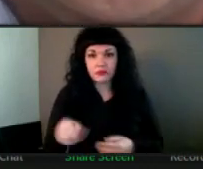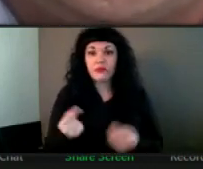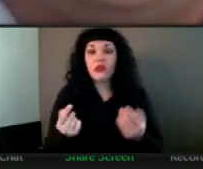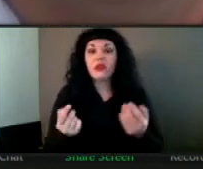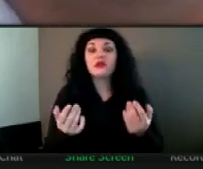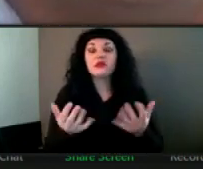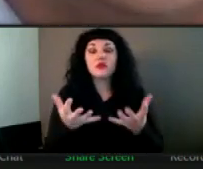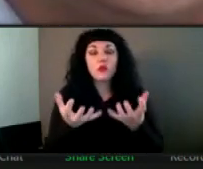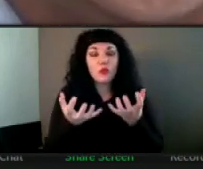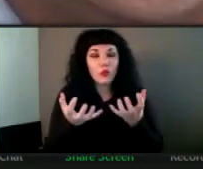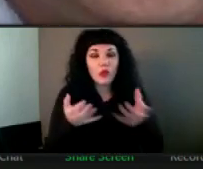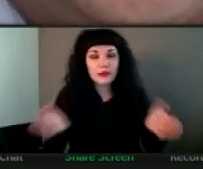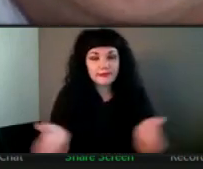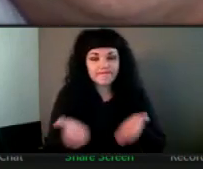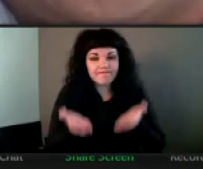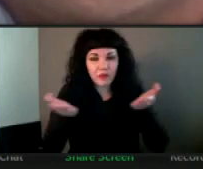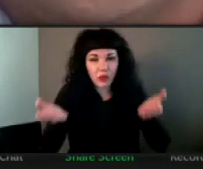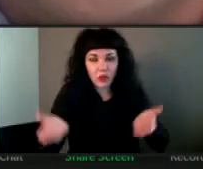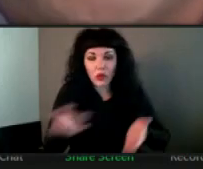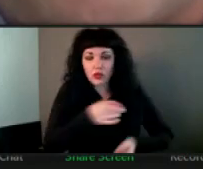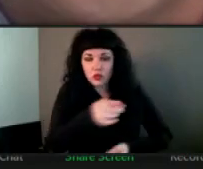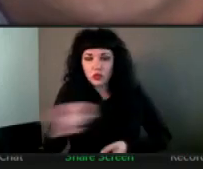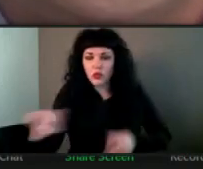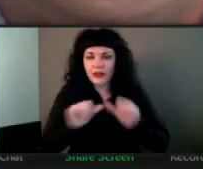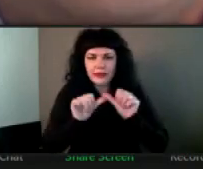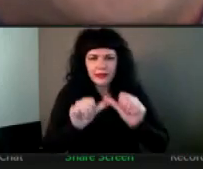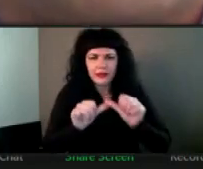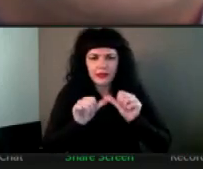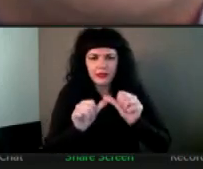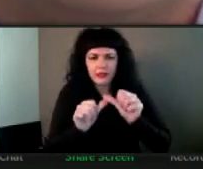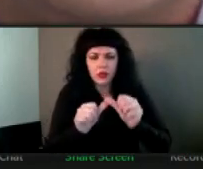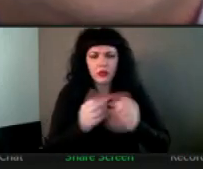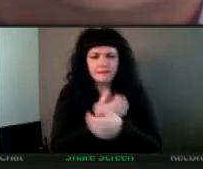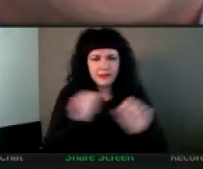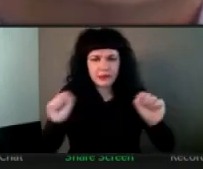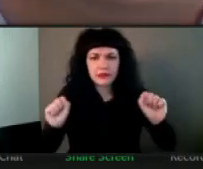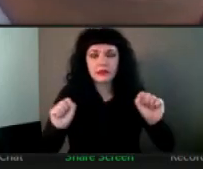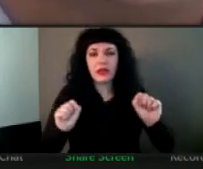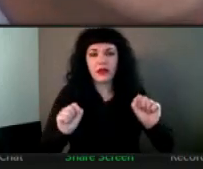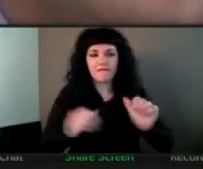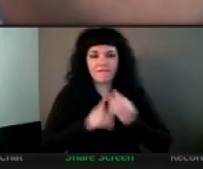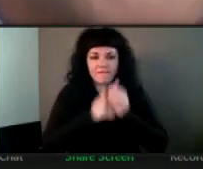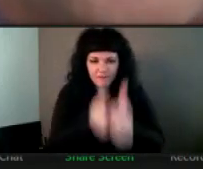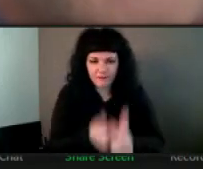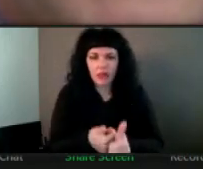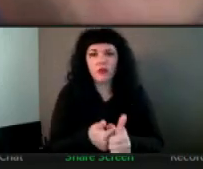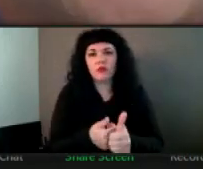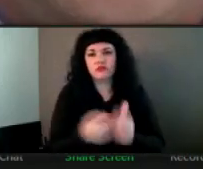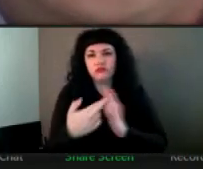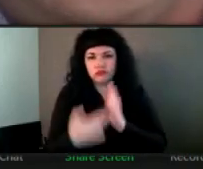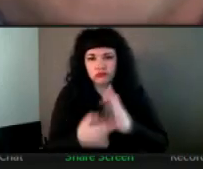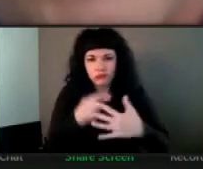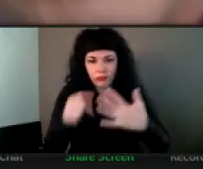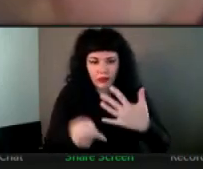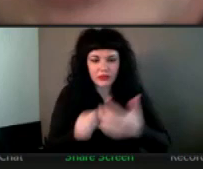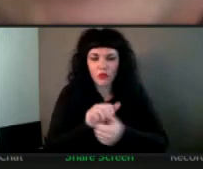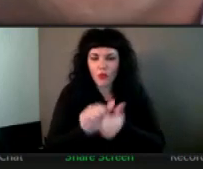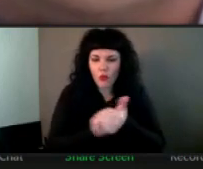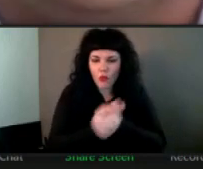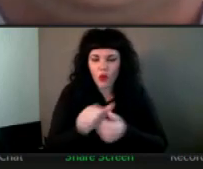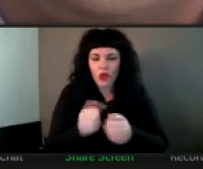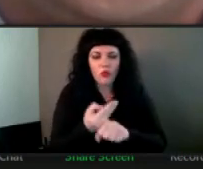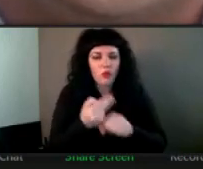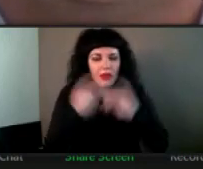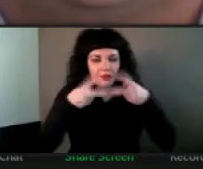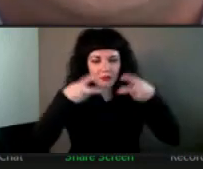should continue to be vigilant and take those precautions, even that were talked about earlier: washing their hands, wearing the mask,